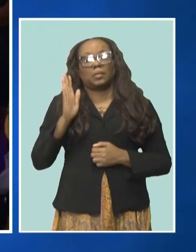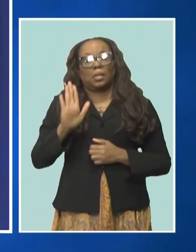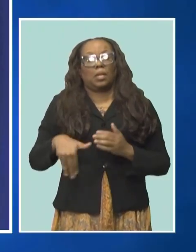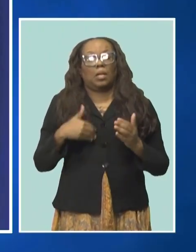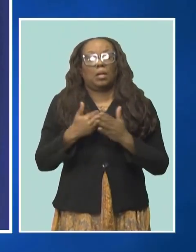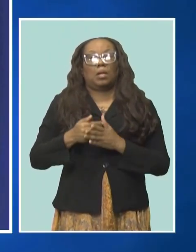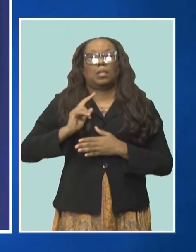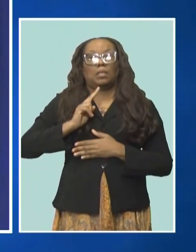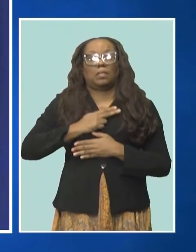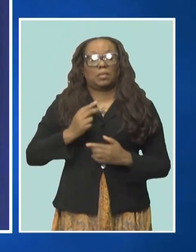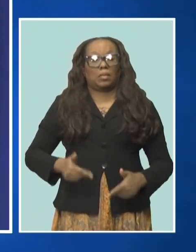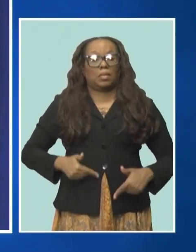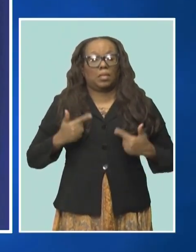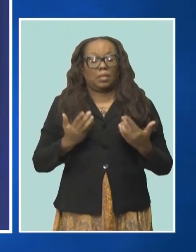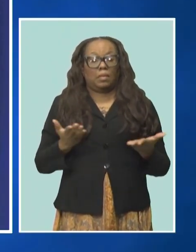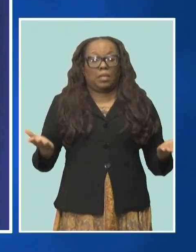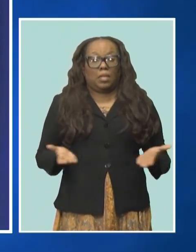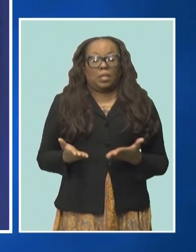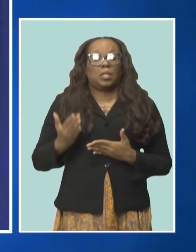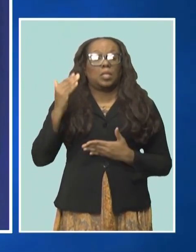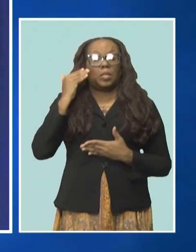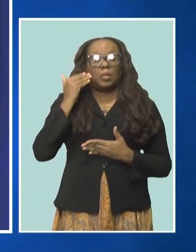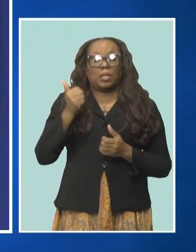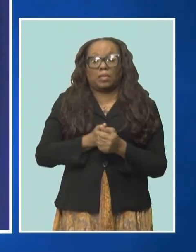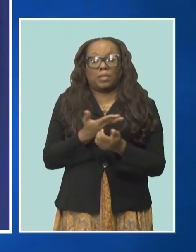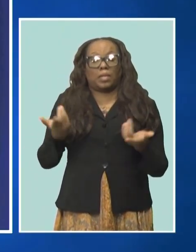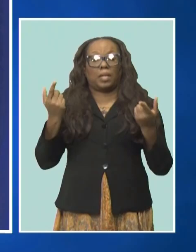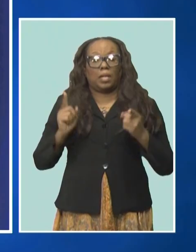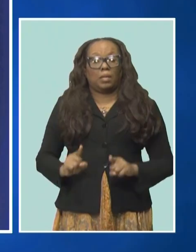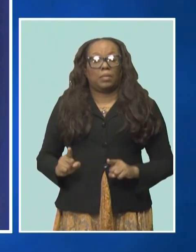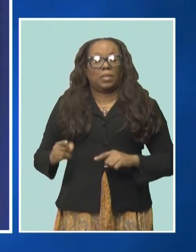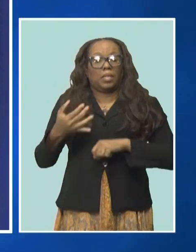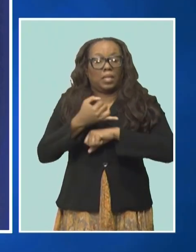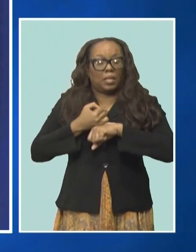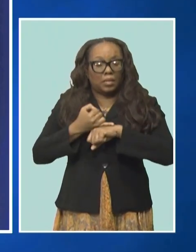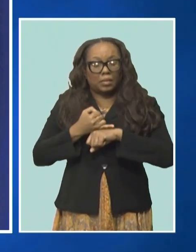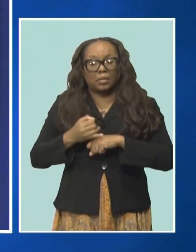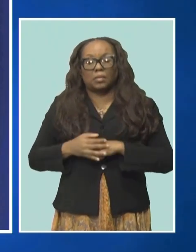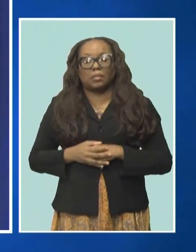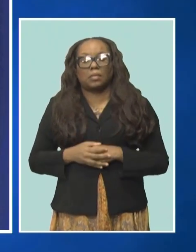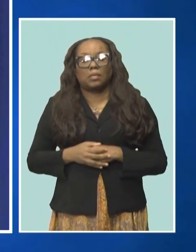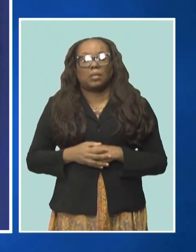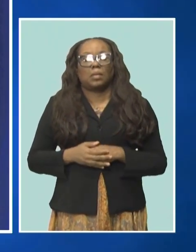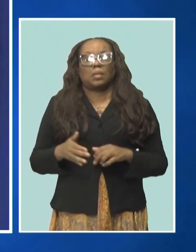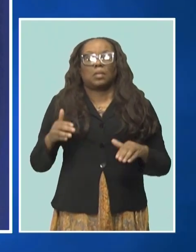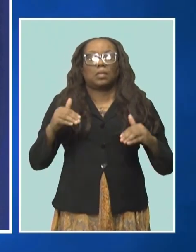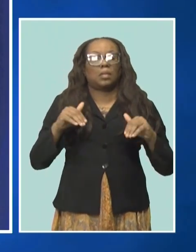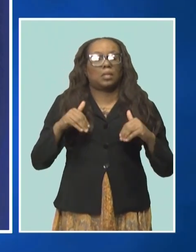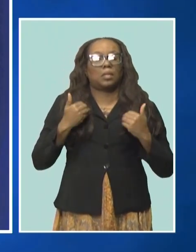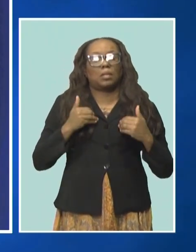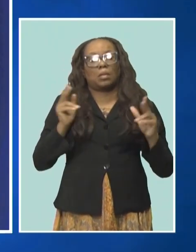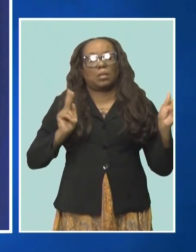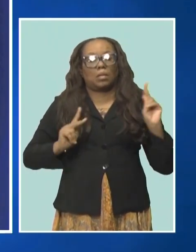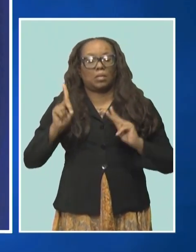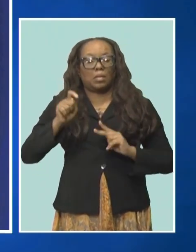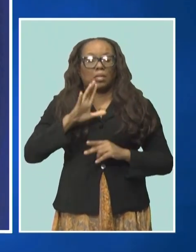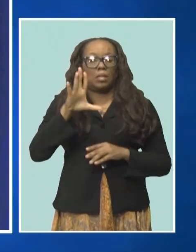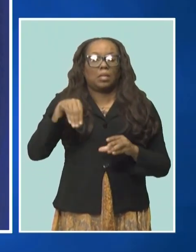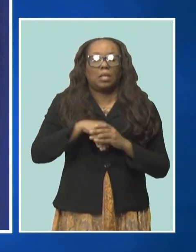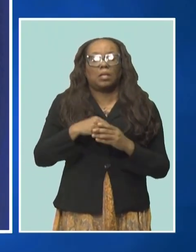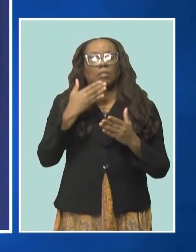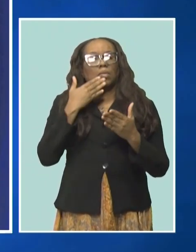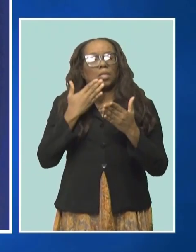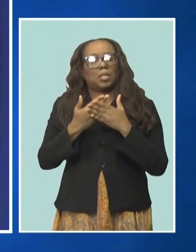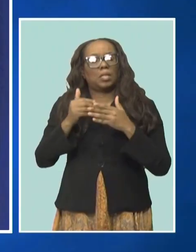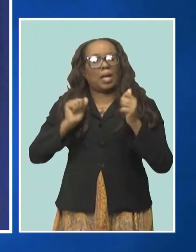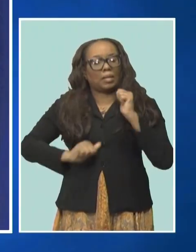happening on the island. And there's a need to have our young people involved in structured activities that will benefit